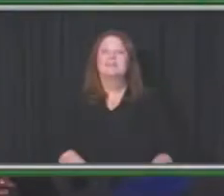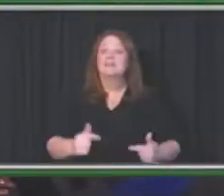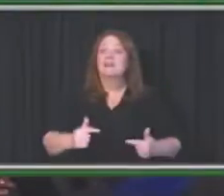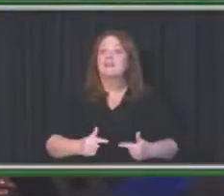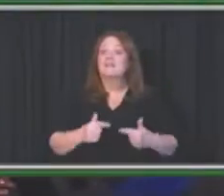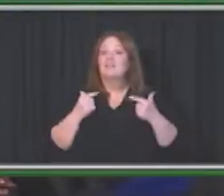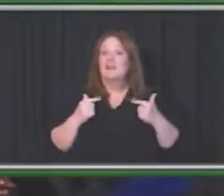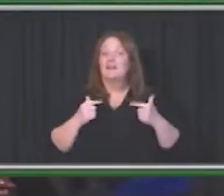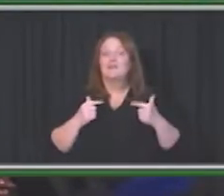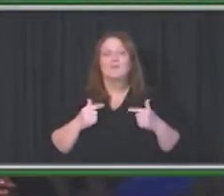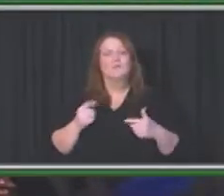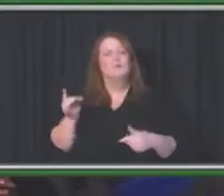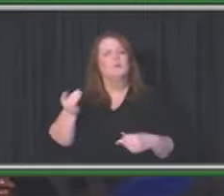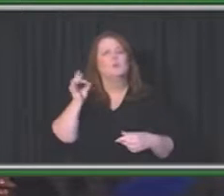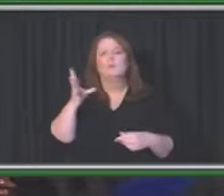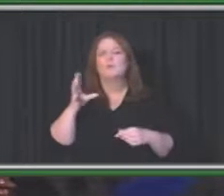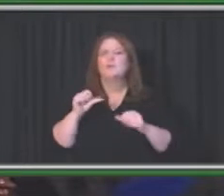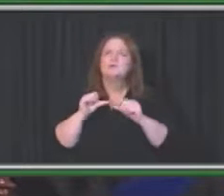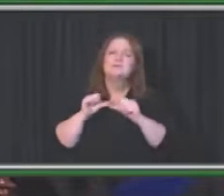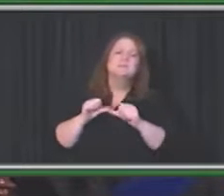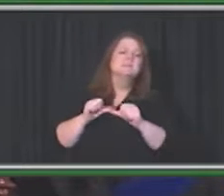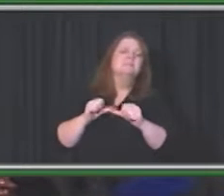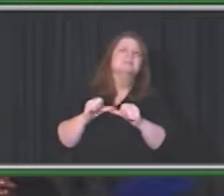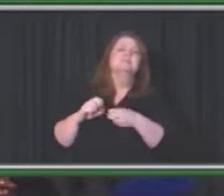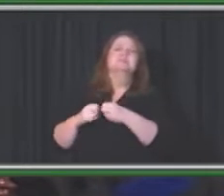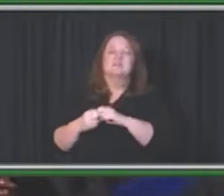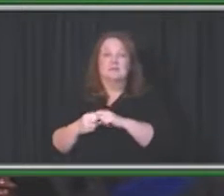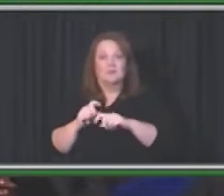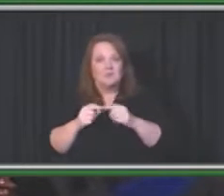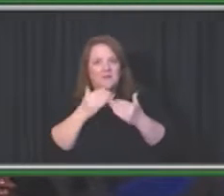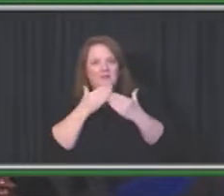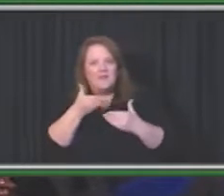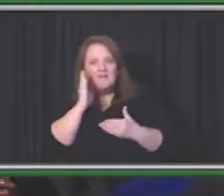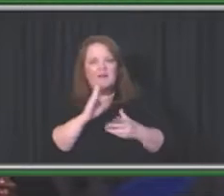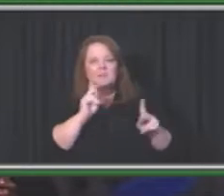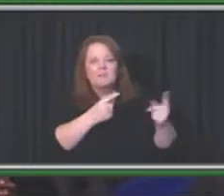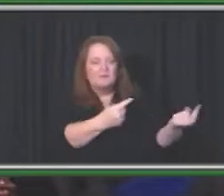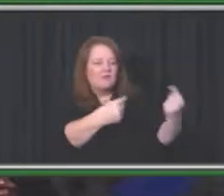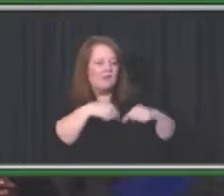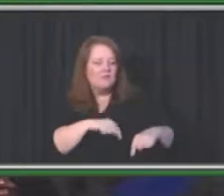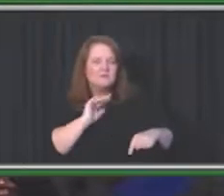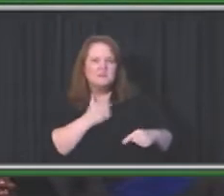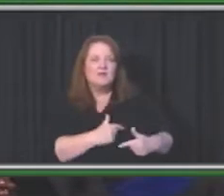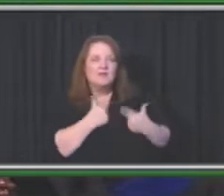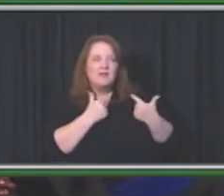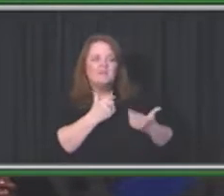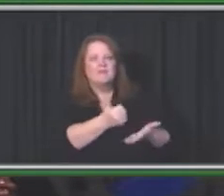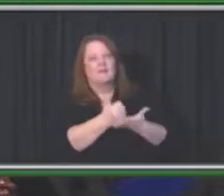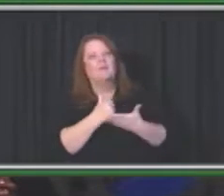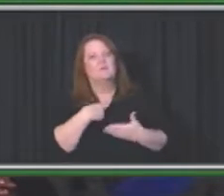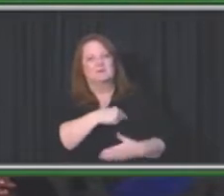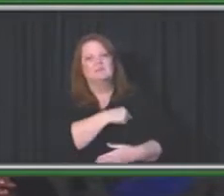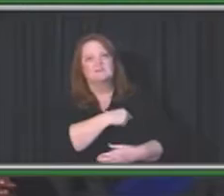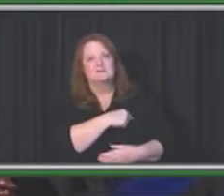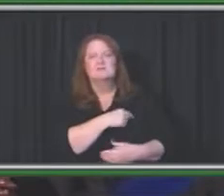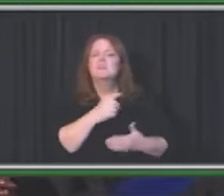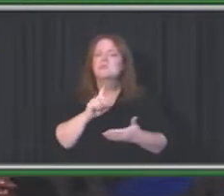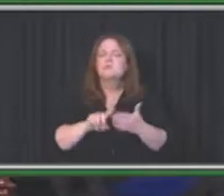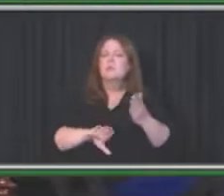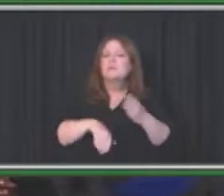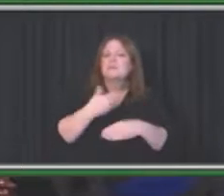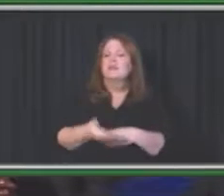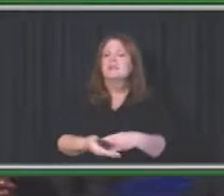Life can be relentless, but thank God for the people that come into our lives that are willing to help. So what's